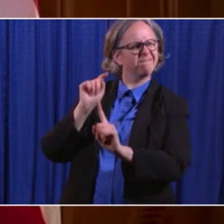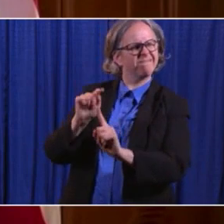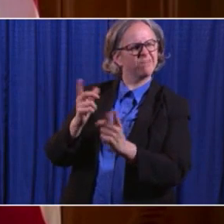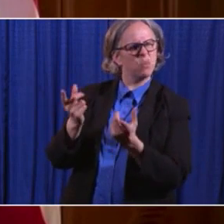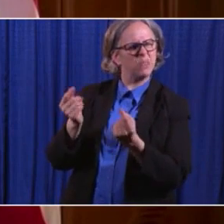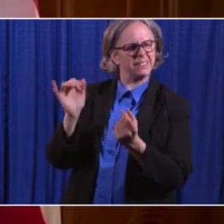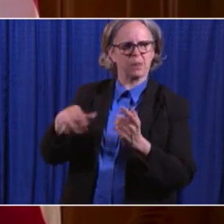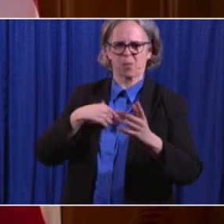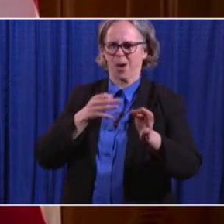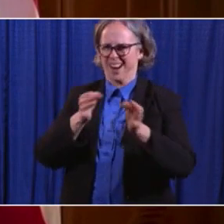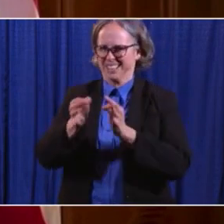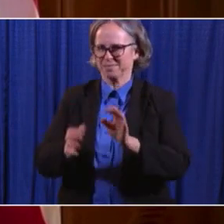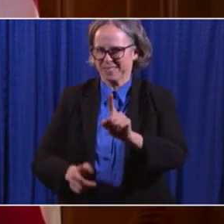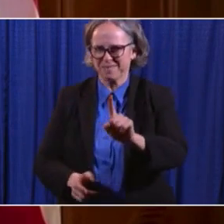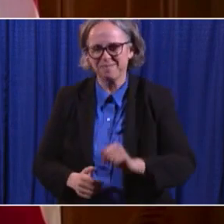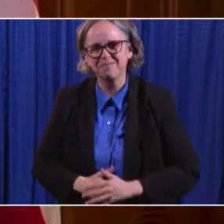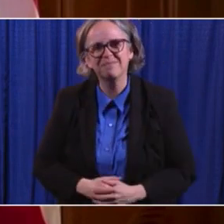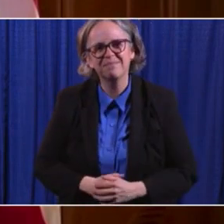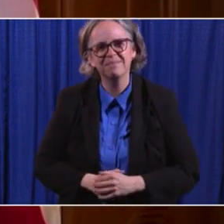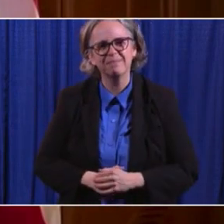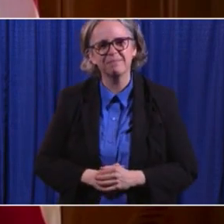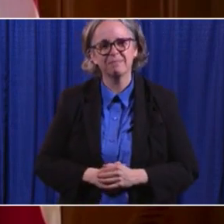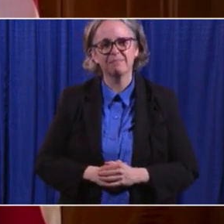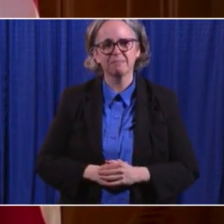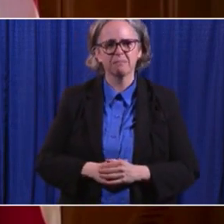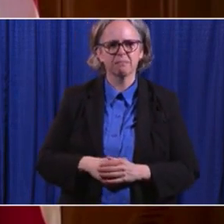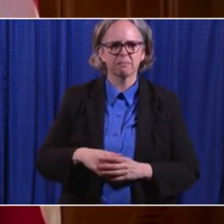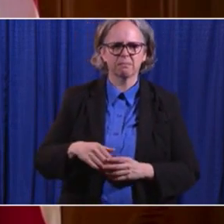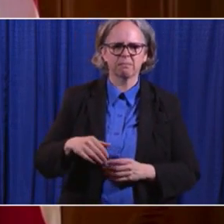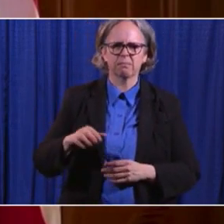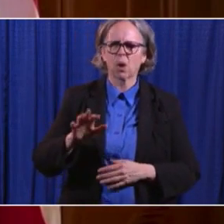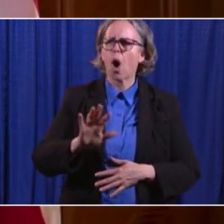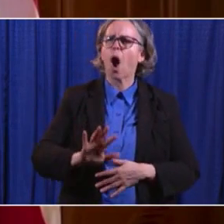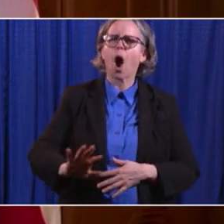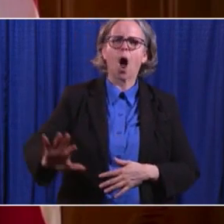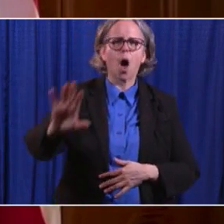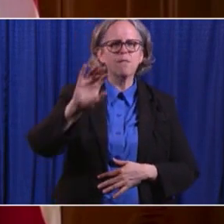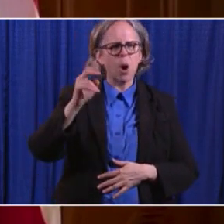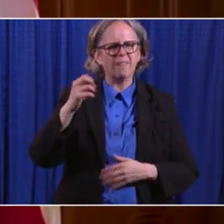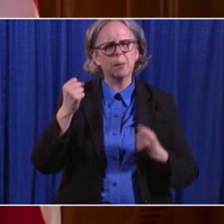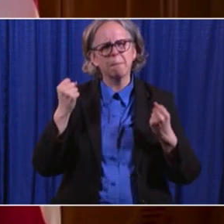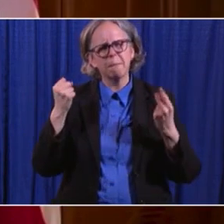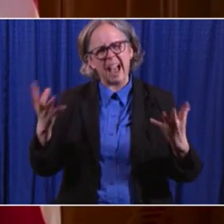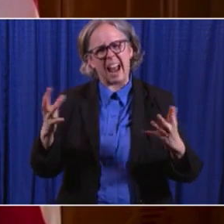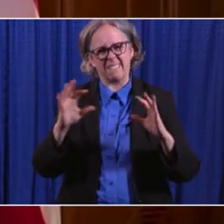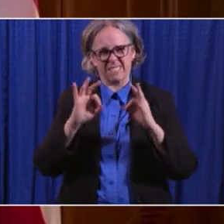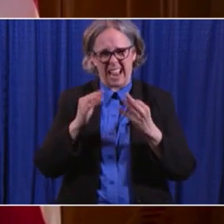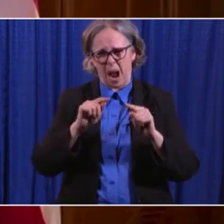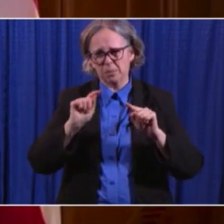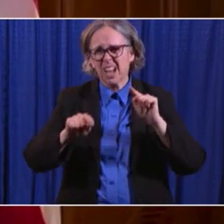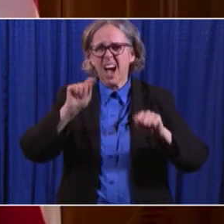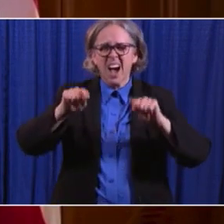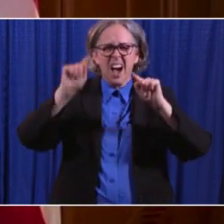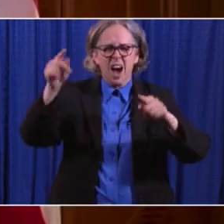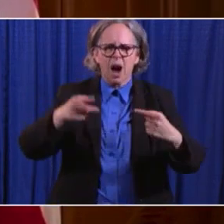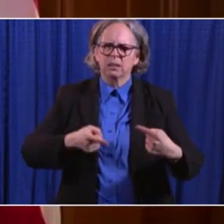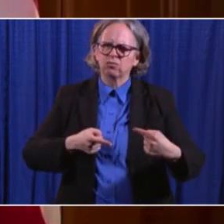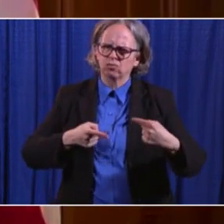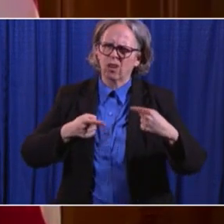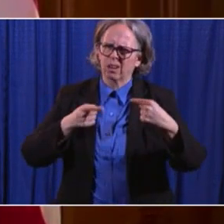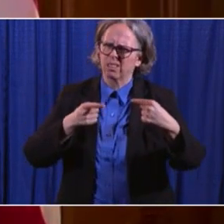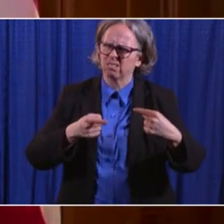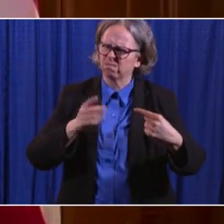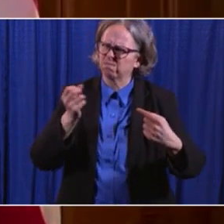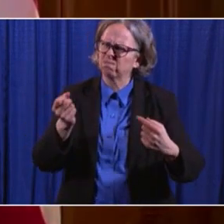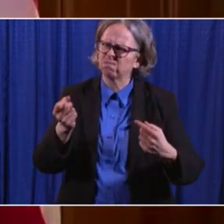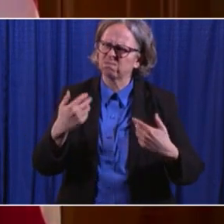many families in Ohio struggle, far too many families in Ohio struggle to stay together. And